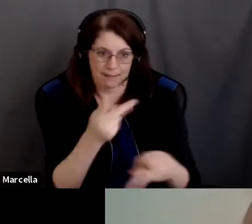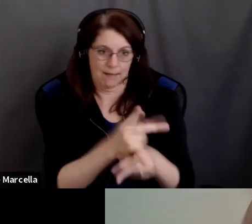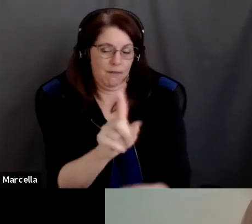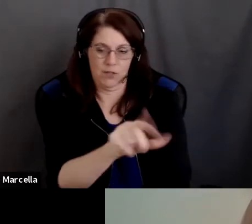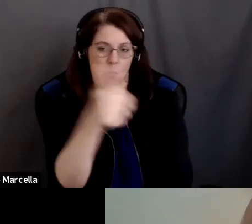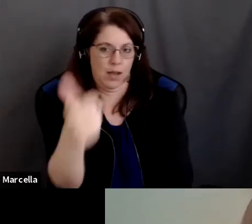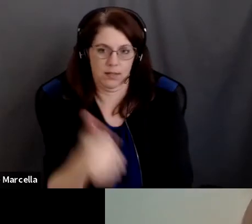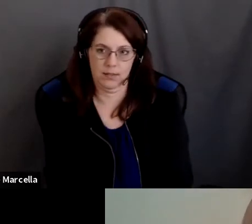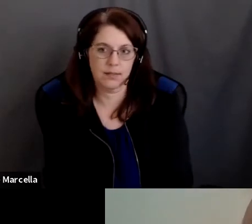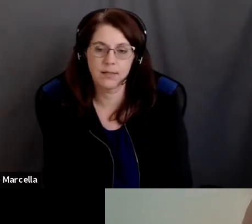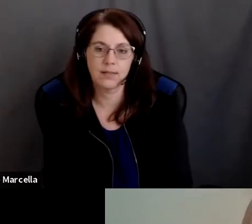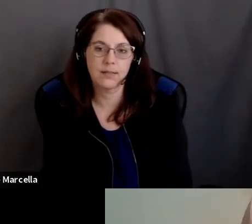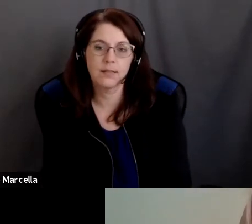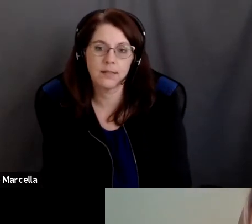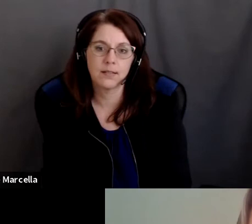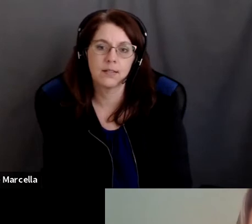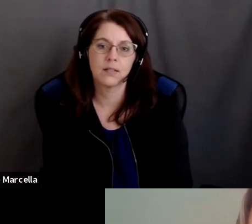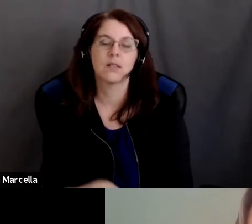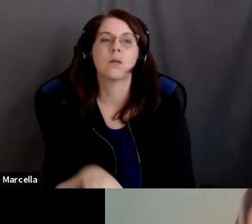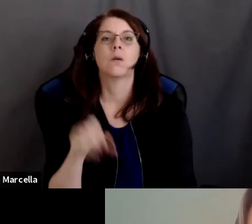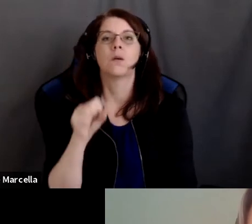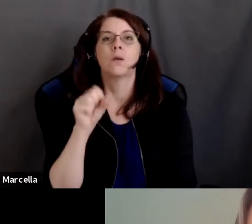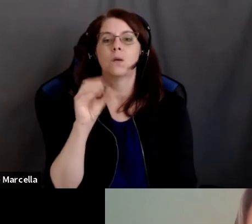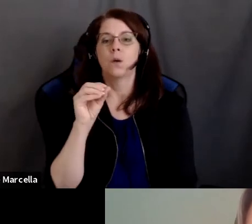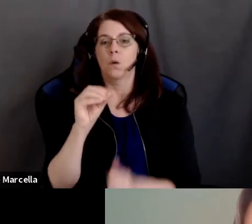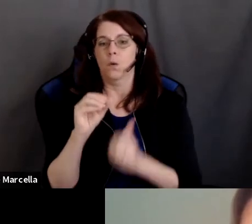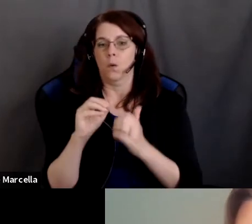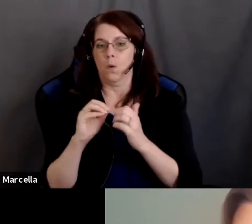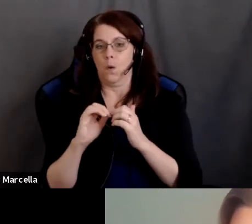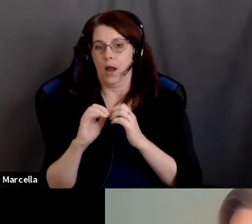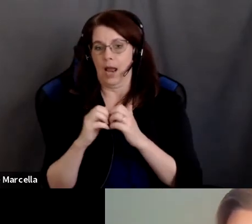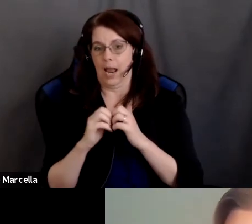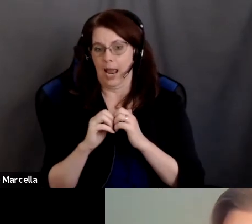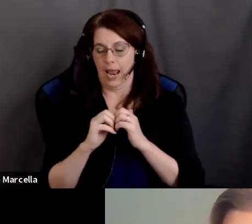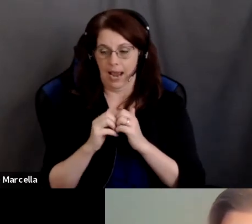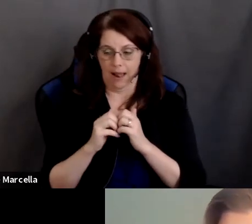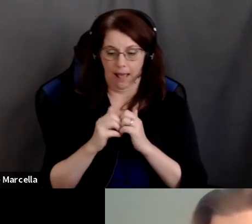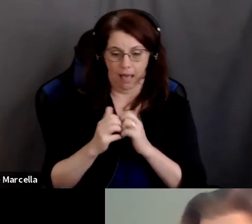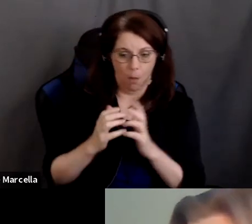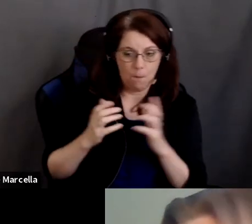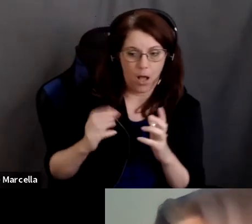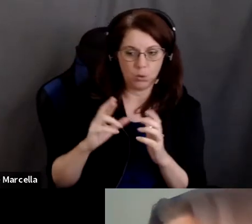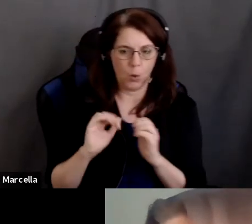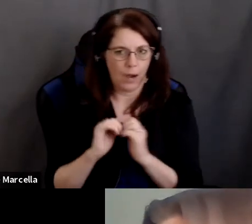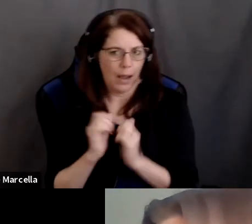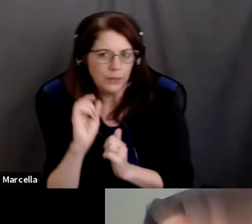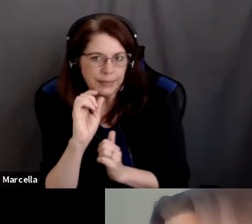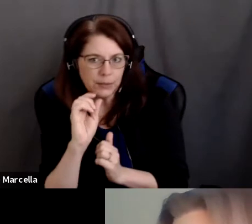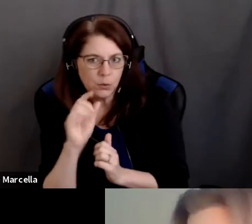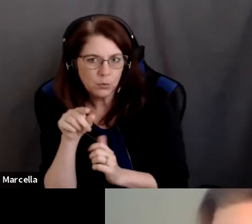else. So however much or little that you can